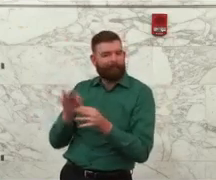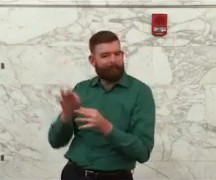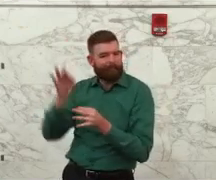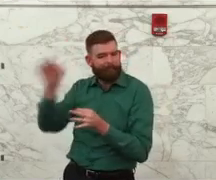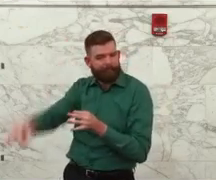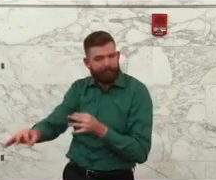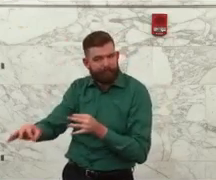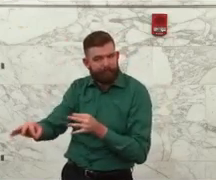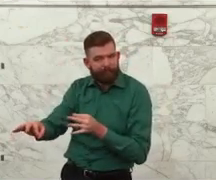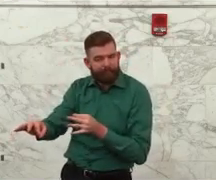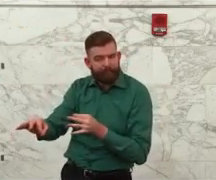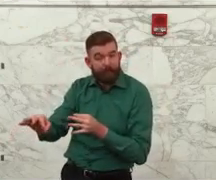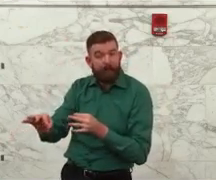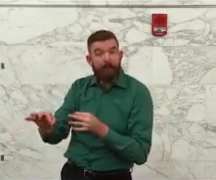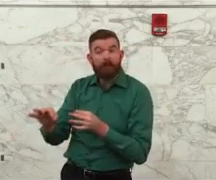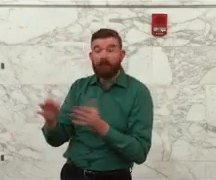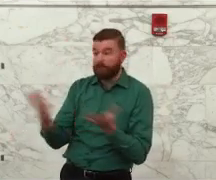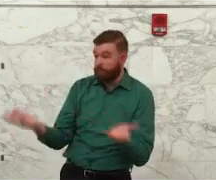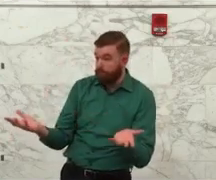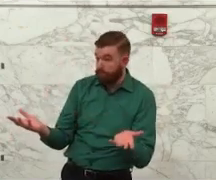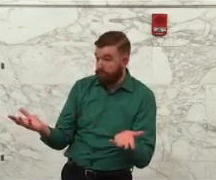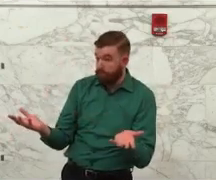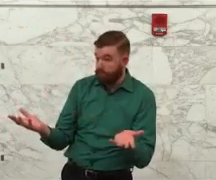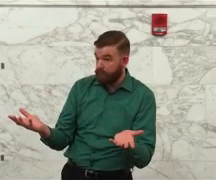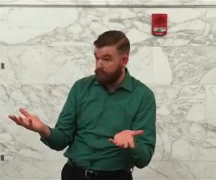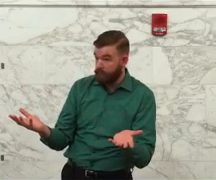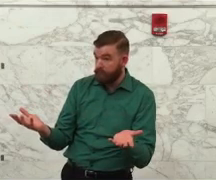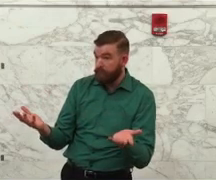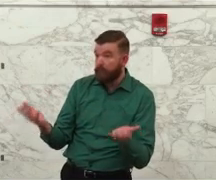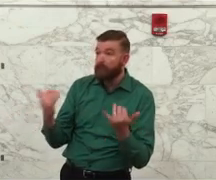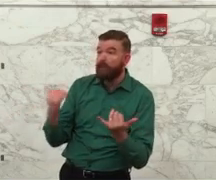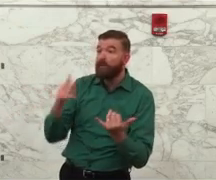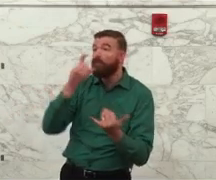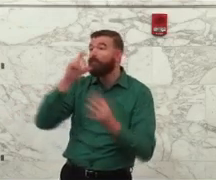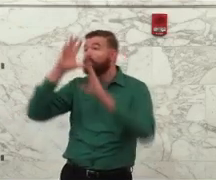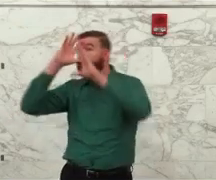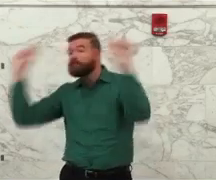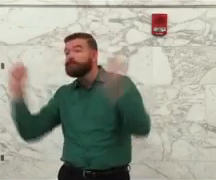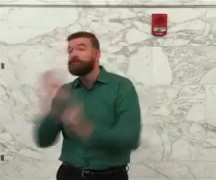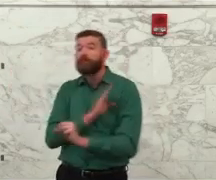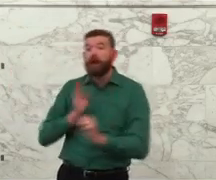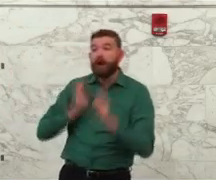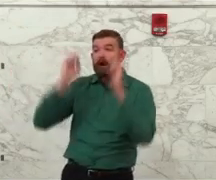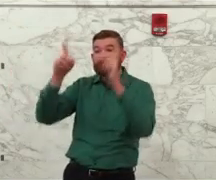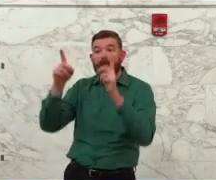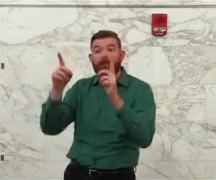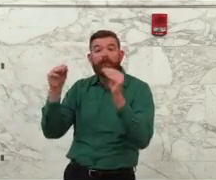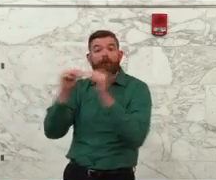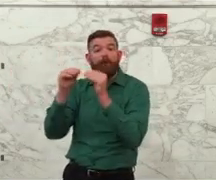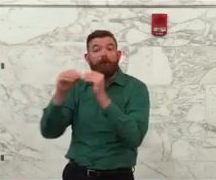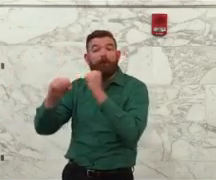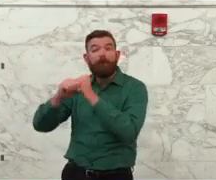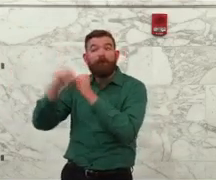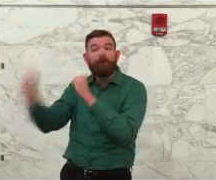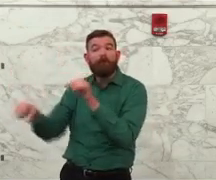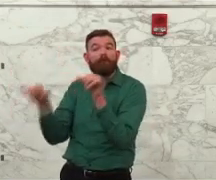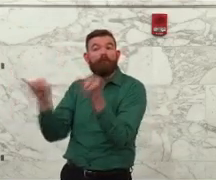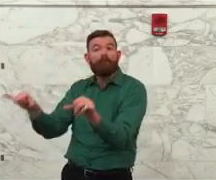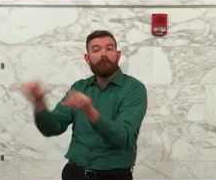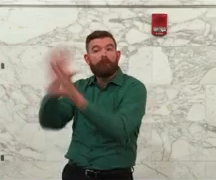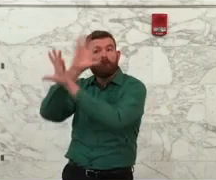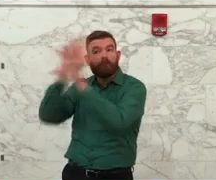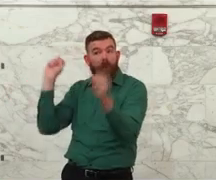of the incumbents, or would you like to see those seats vacated at the end of April as scheduled and for them to stay vacant until an election winner can